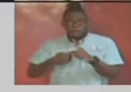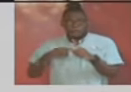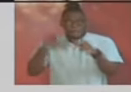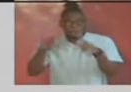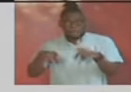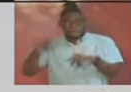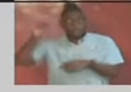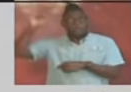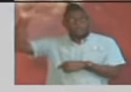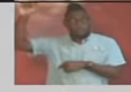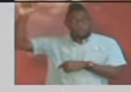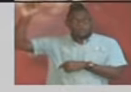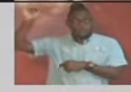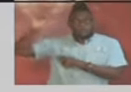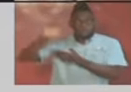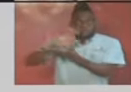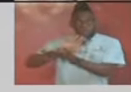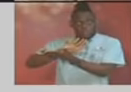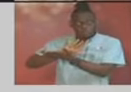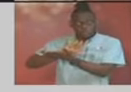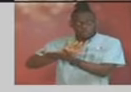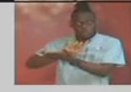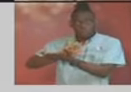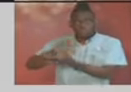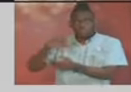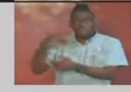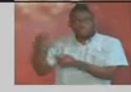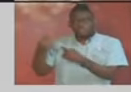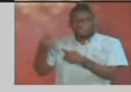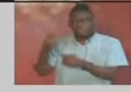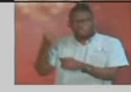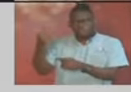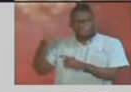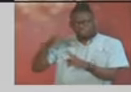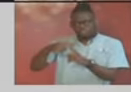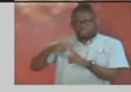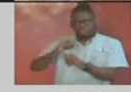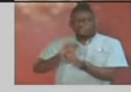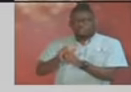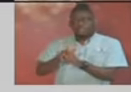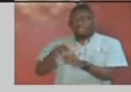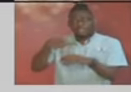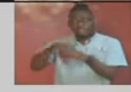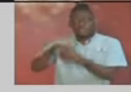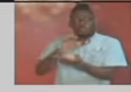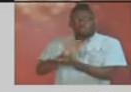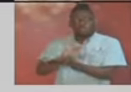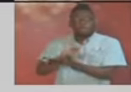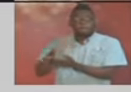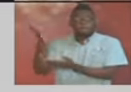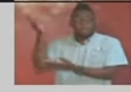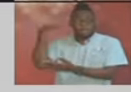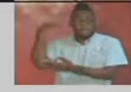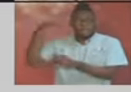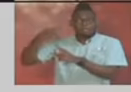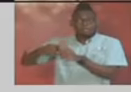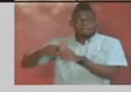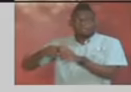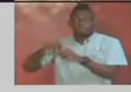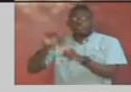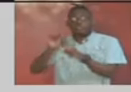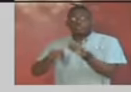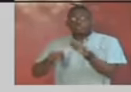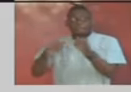with. That's the only positive case we actually had within the school system during the past couple of months. So it means a couple of things.